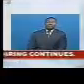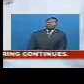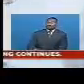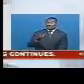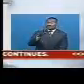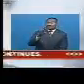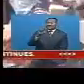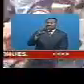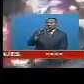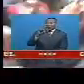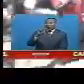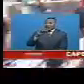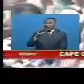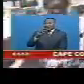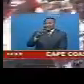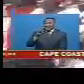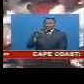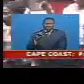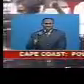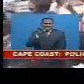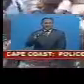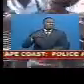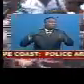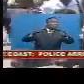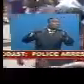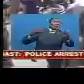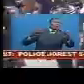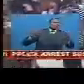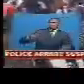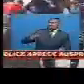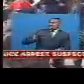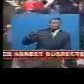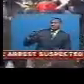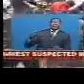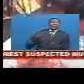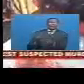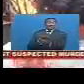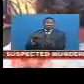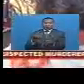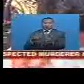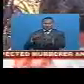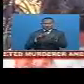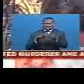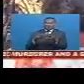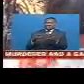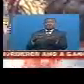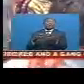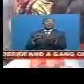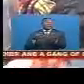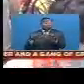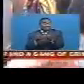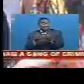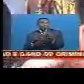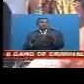been the latest market to suffer from a fire outbreak. Members of the Ghana Union of Traders Association, GUTA, have visited the